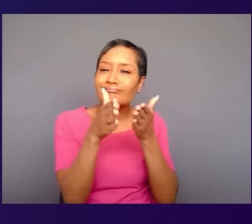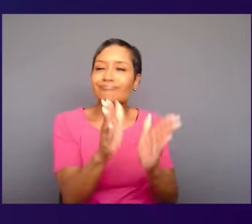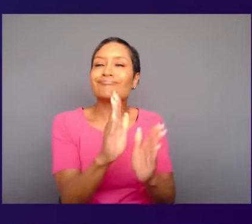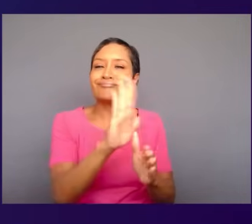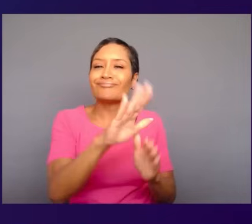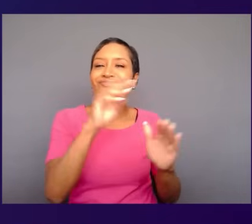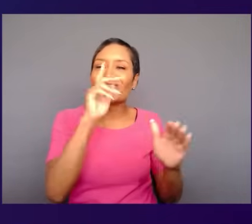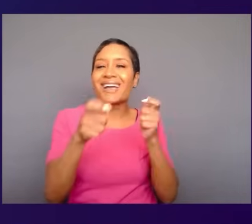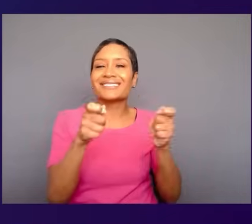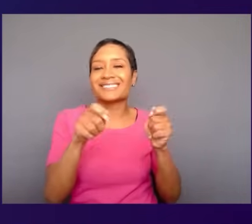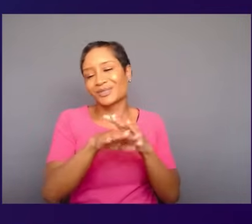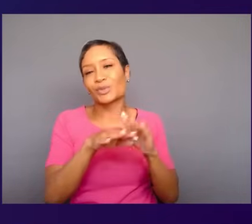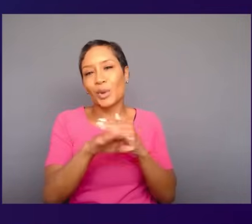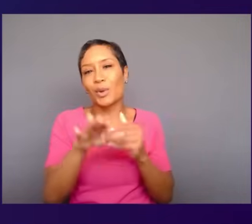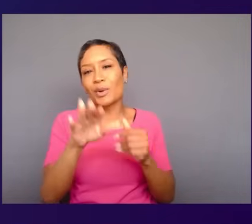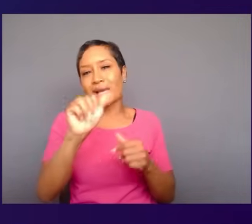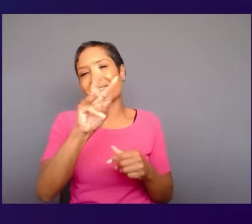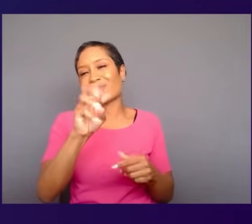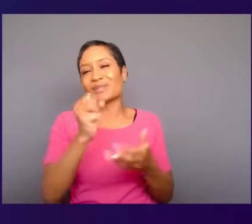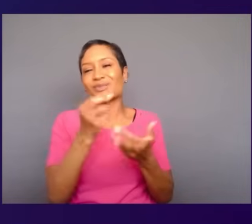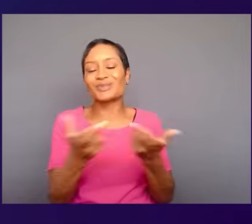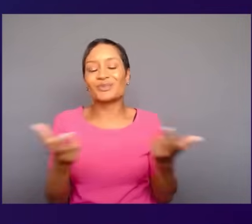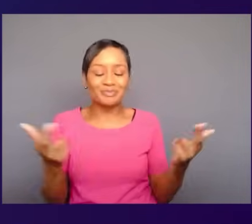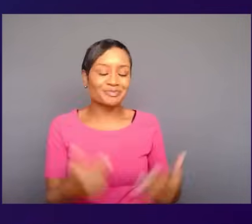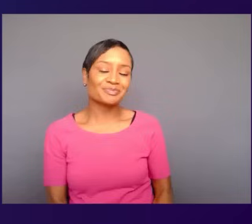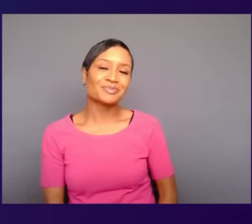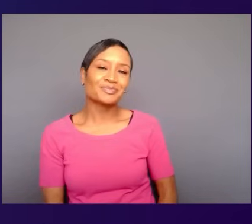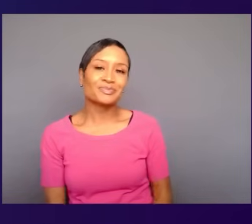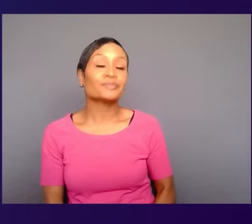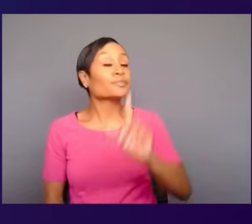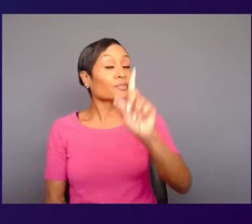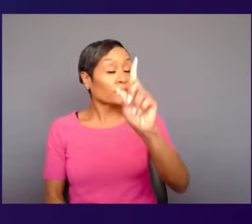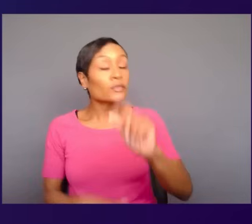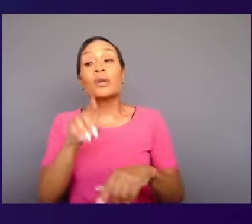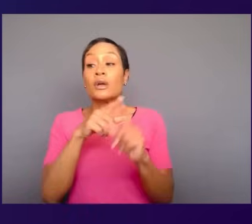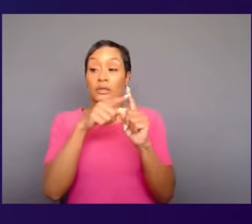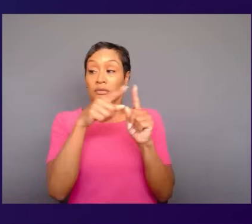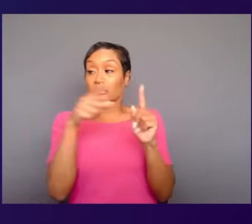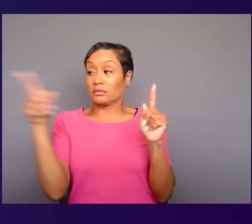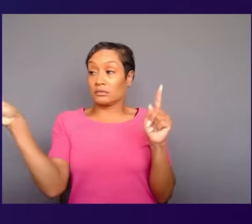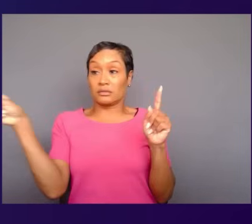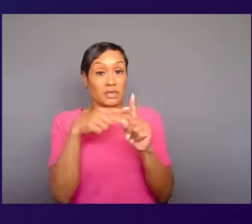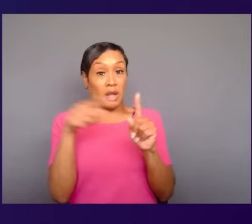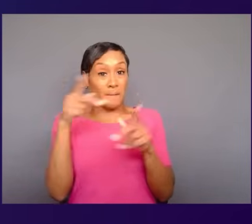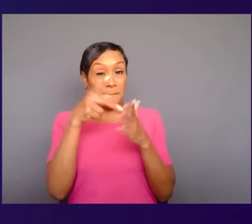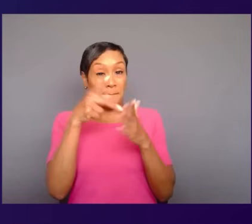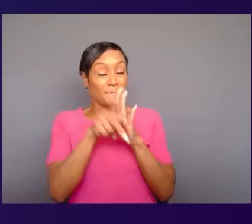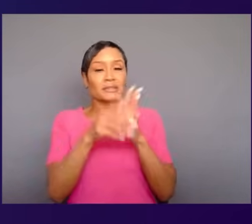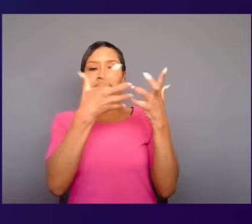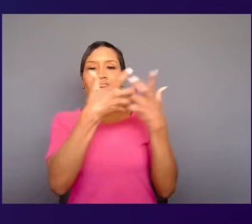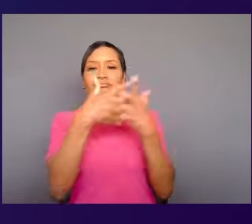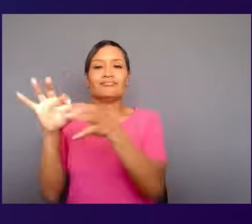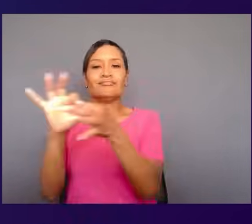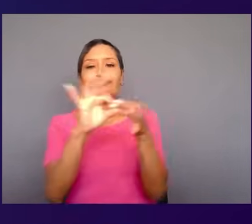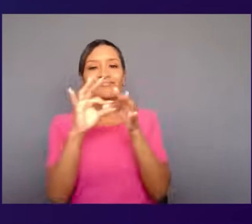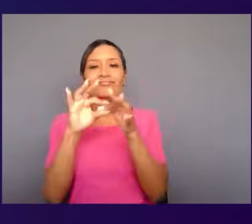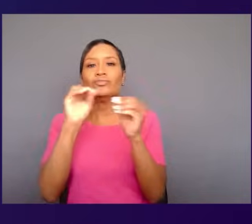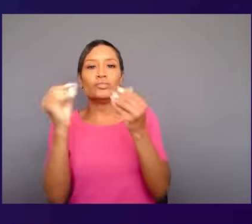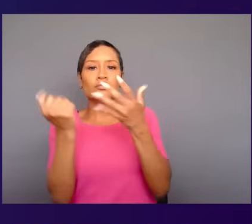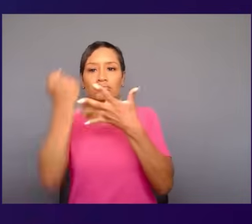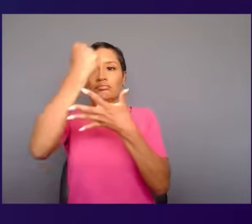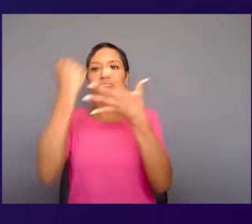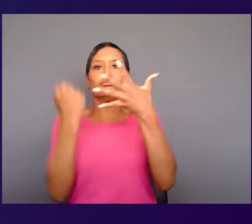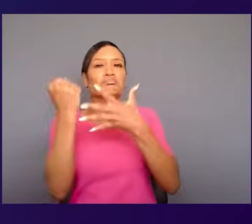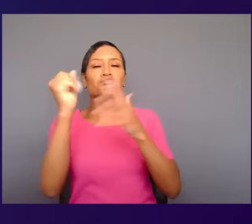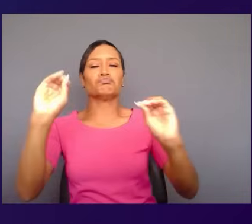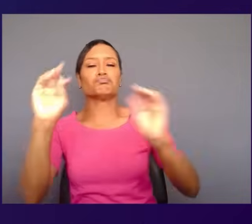access control in your AWS resources. Now, all these policies all work together. There's not like a precedent rule or anything, but